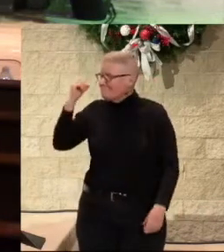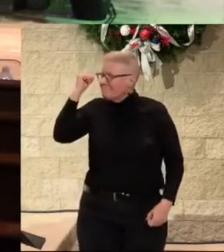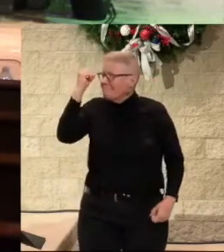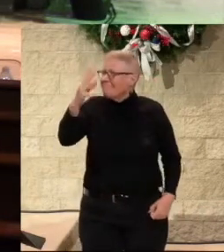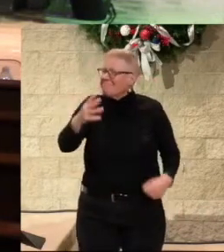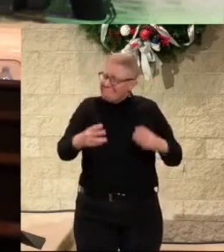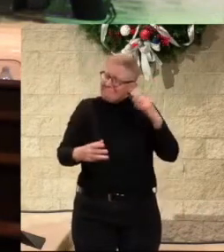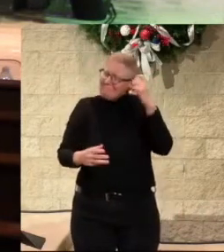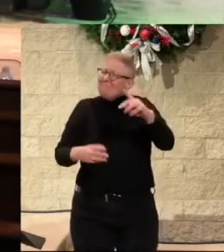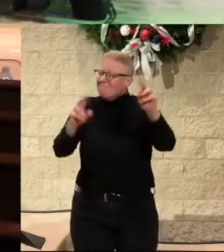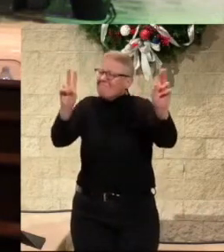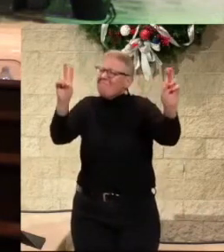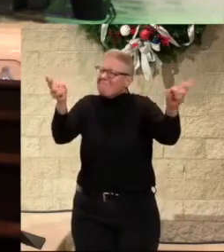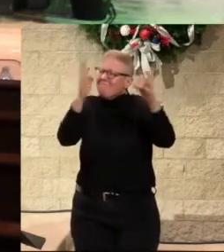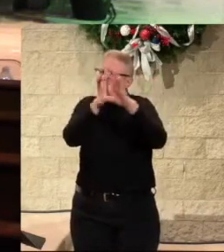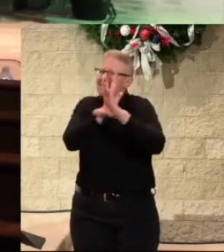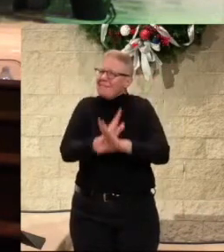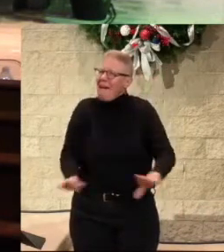silent